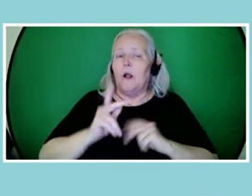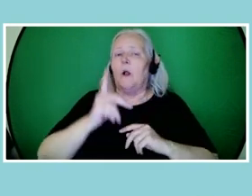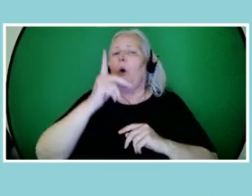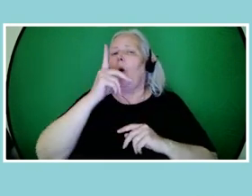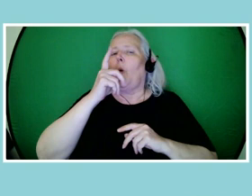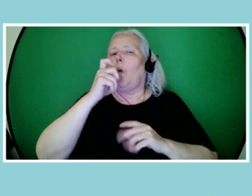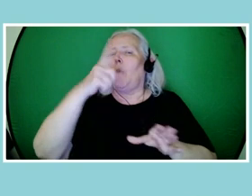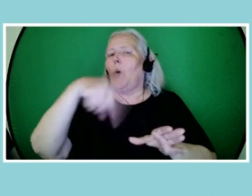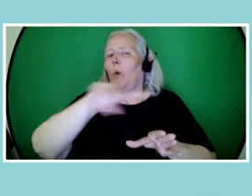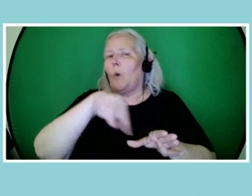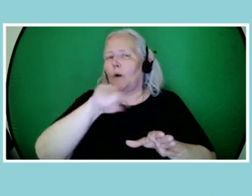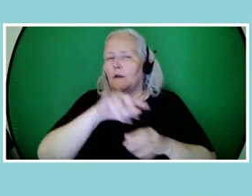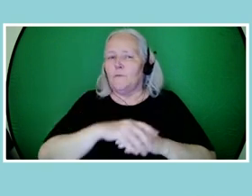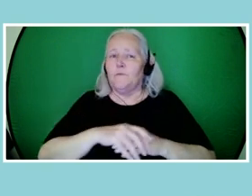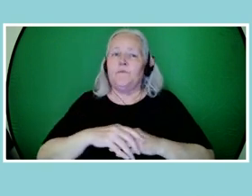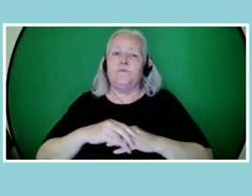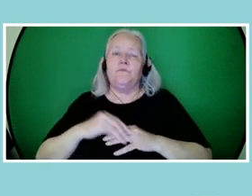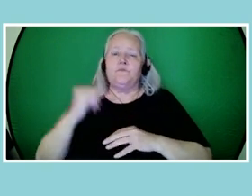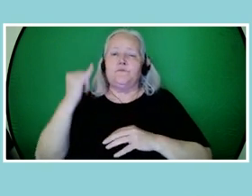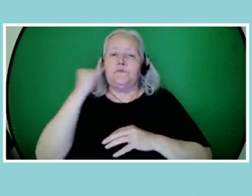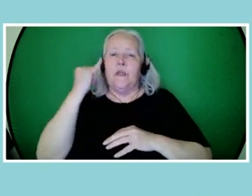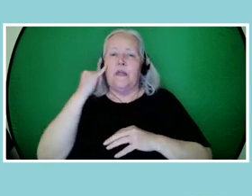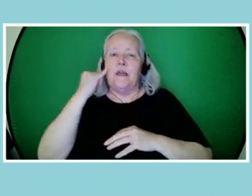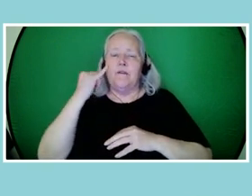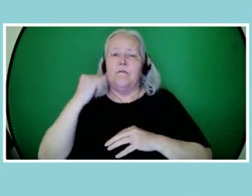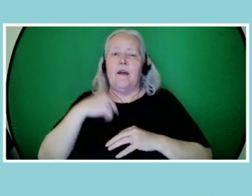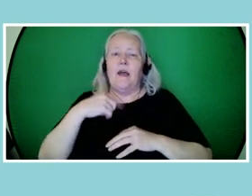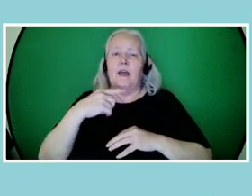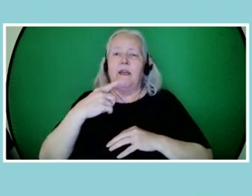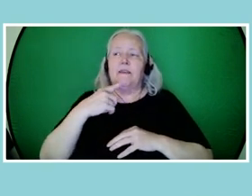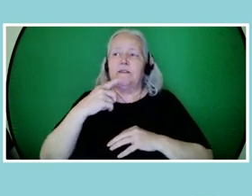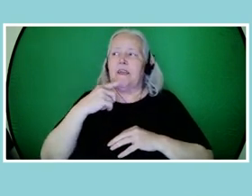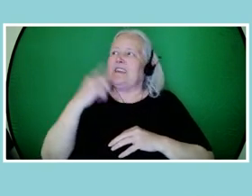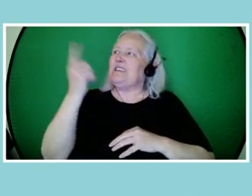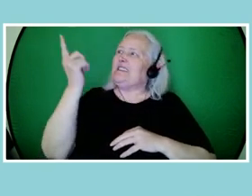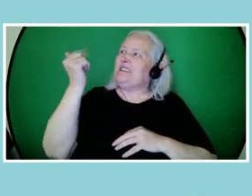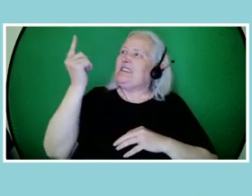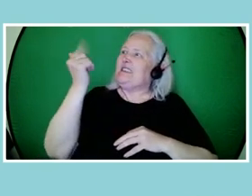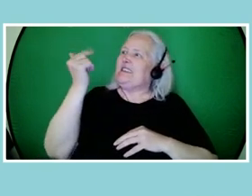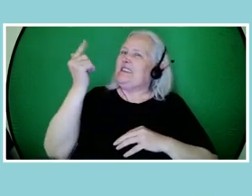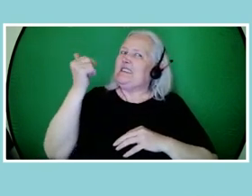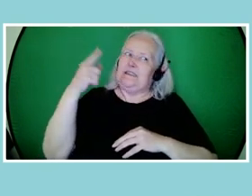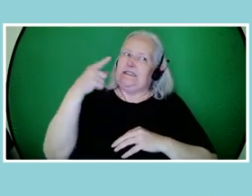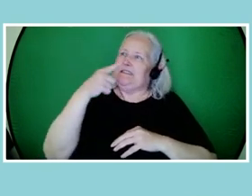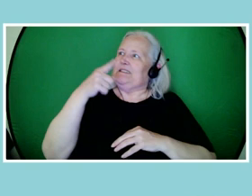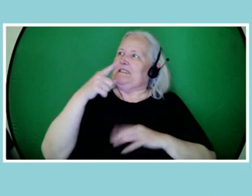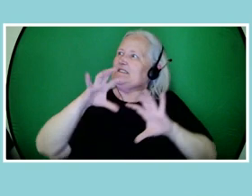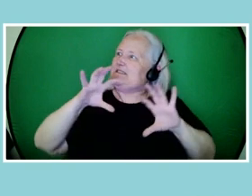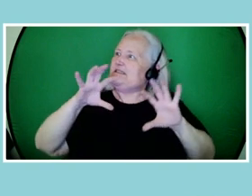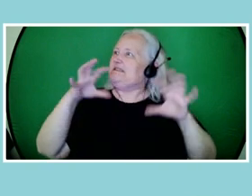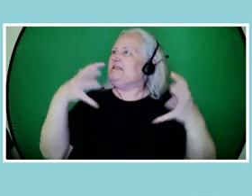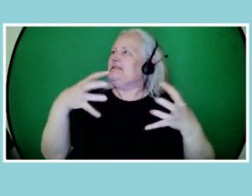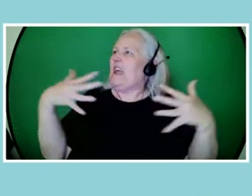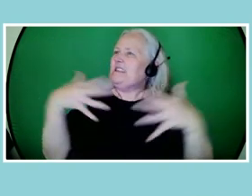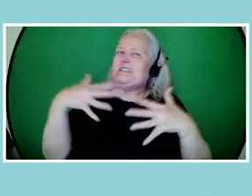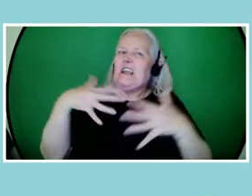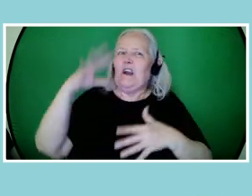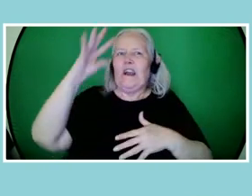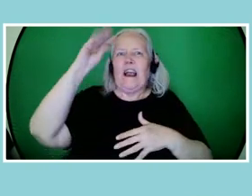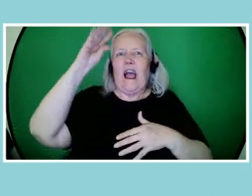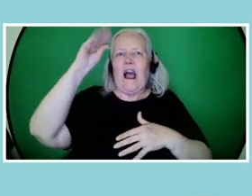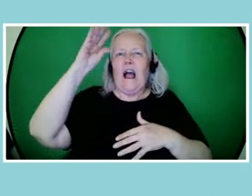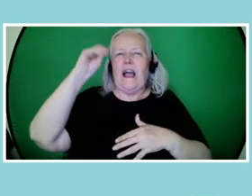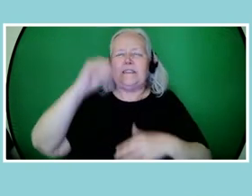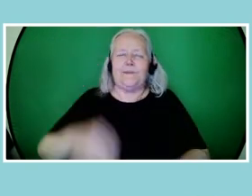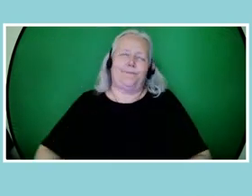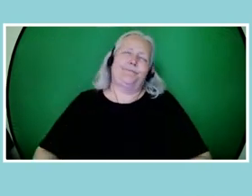If I call up Ace and I say, can you get over here? There's a big group of scary guys. That doesn't really